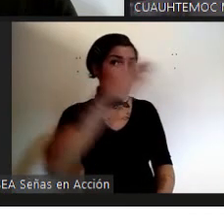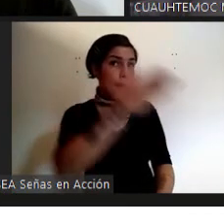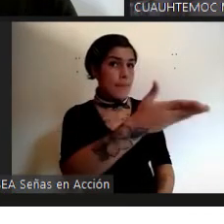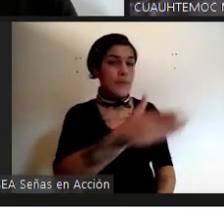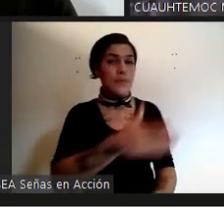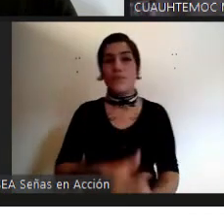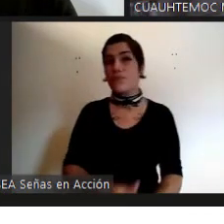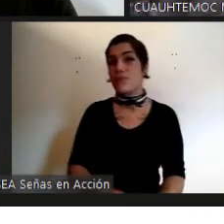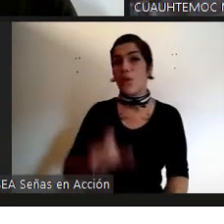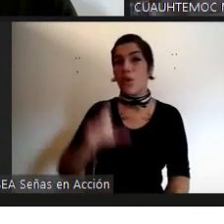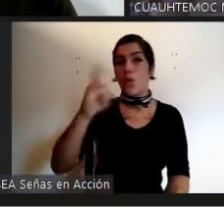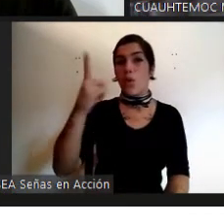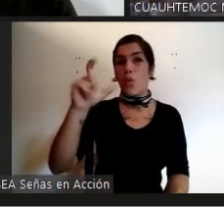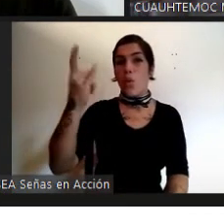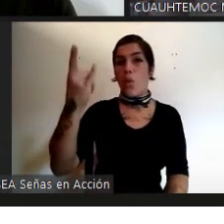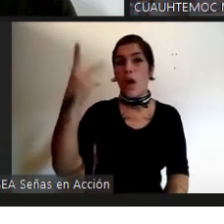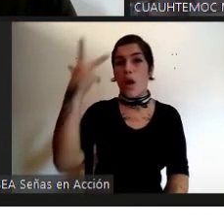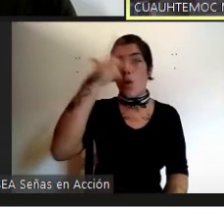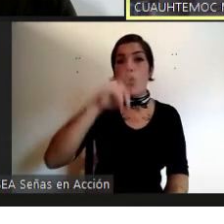Cuauhtémoc.